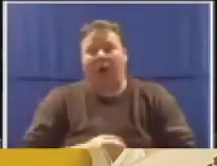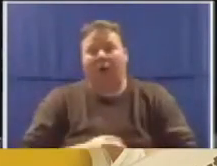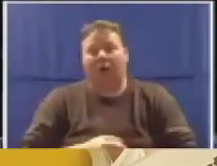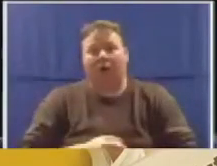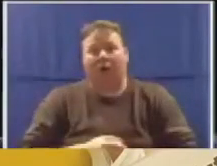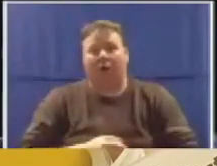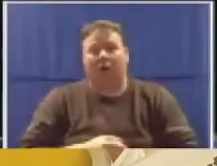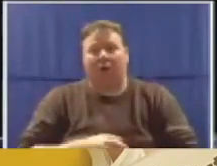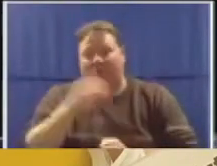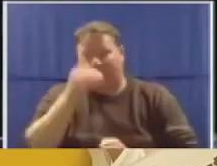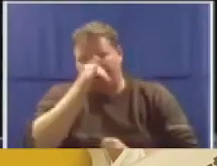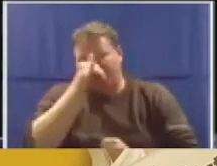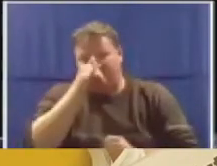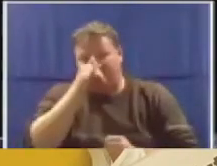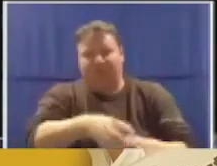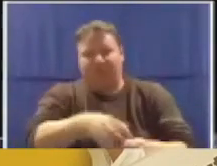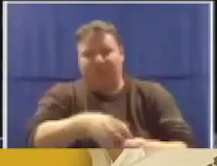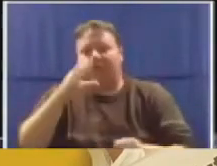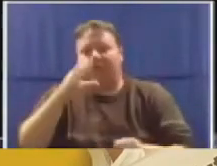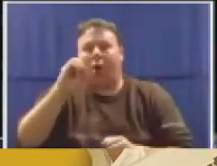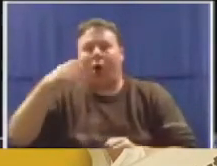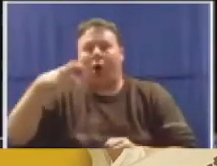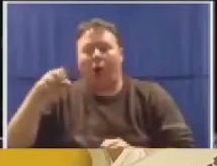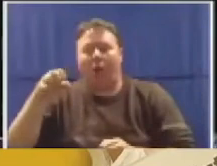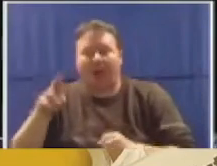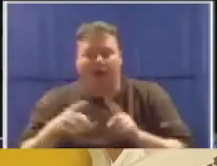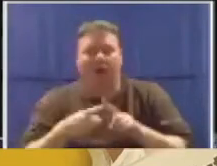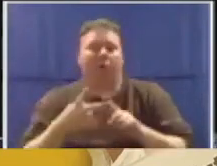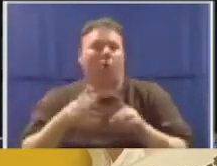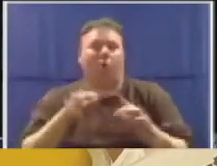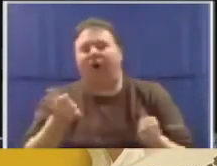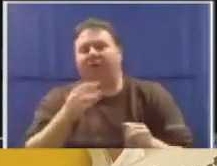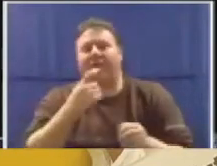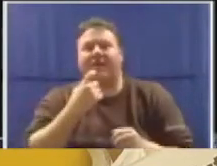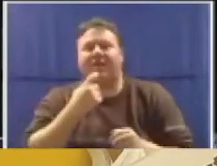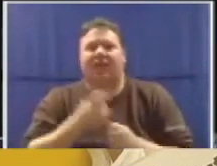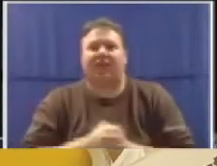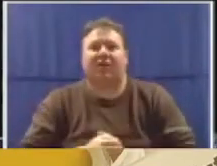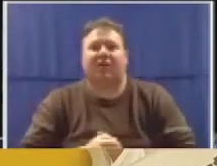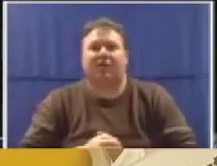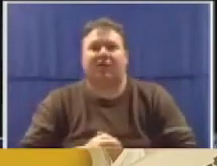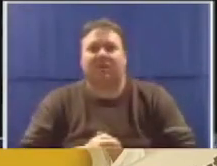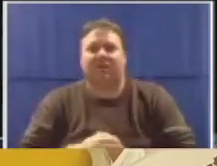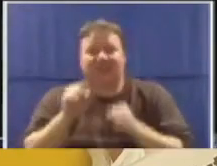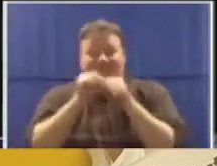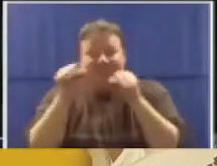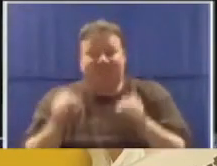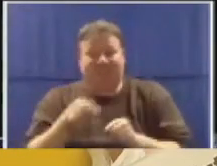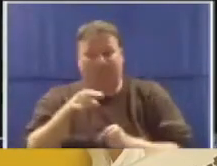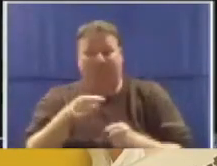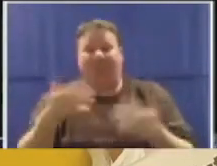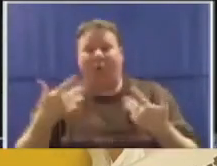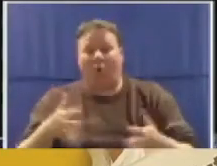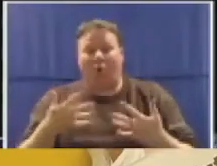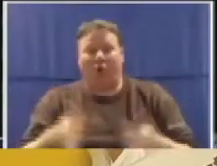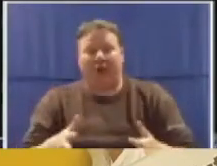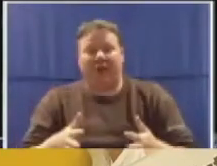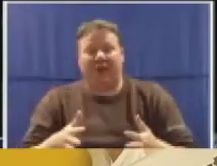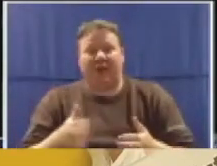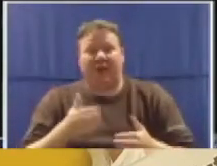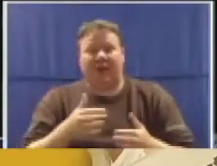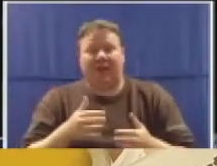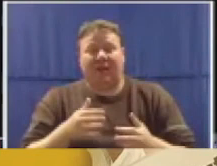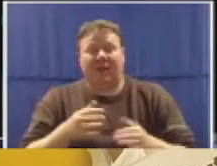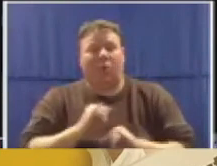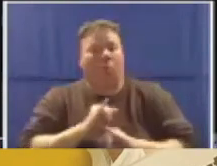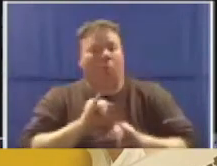or whatever metal they can find from municipal installations, they are striking at a system that is already beyond